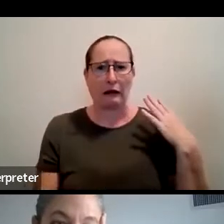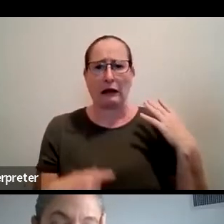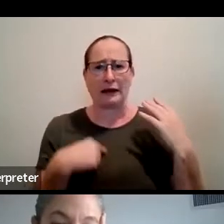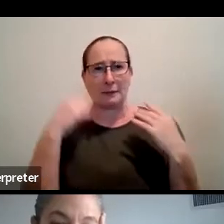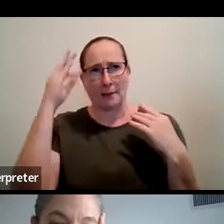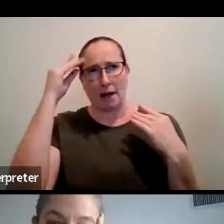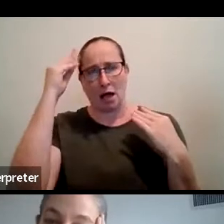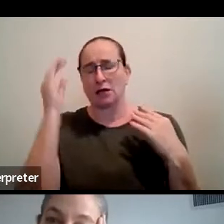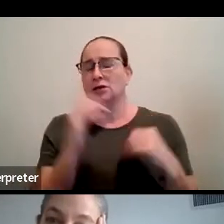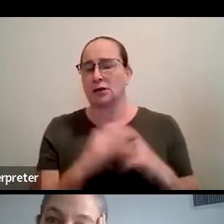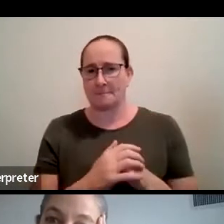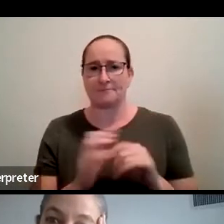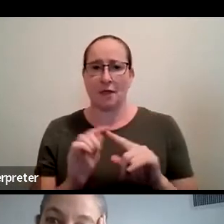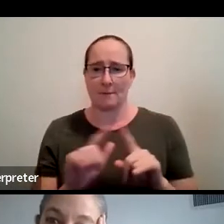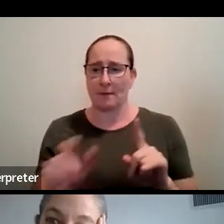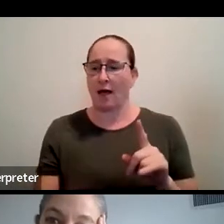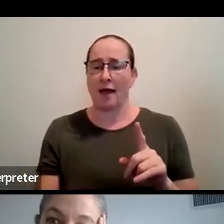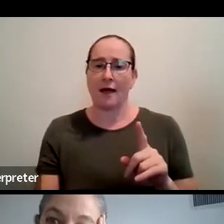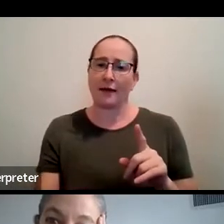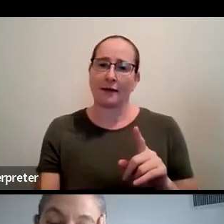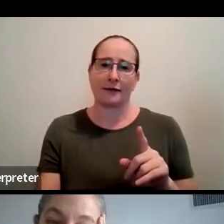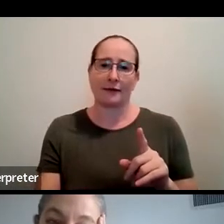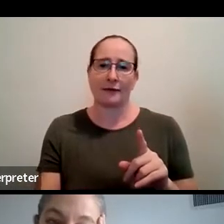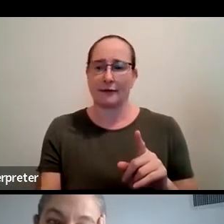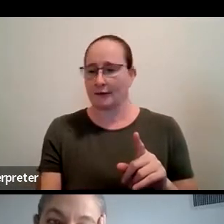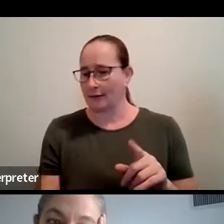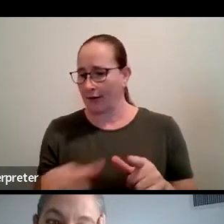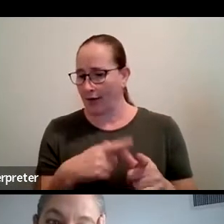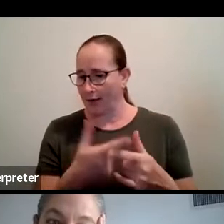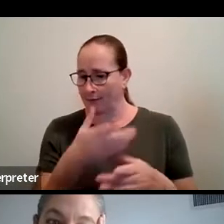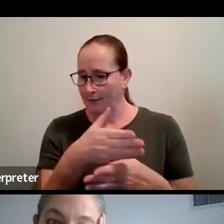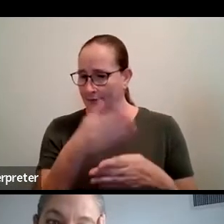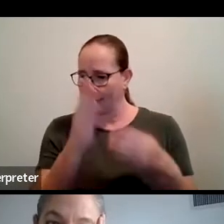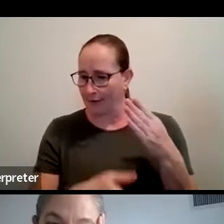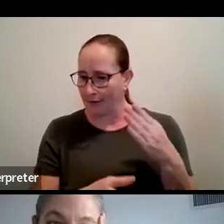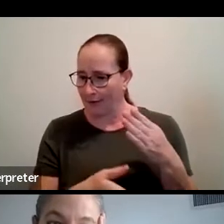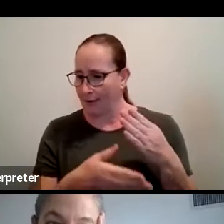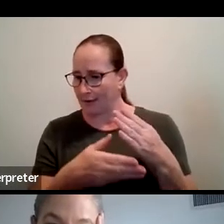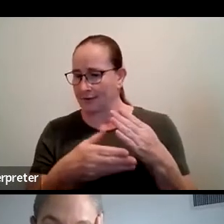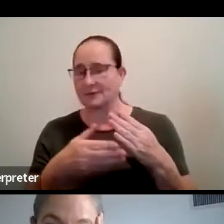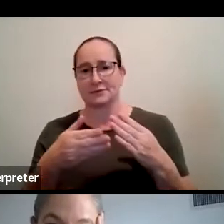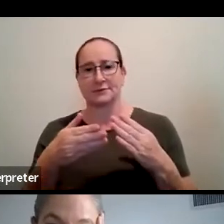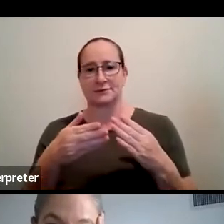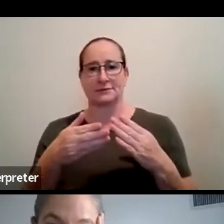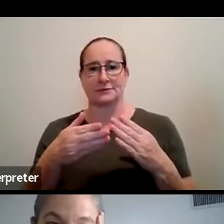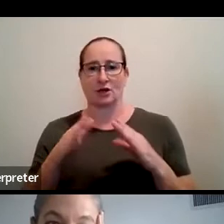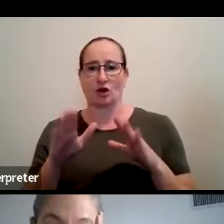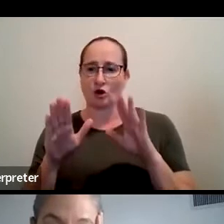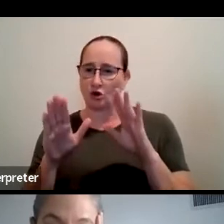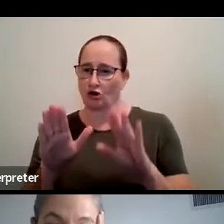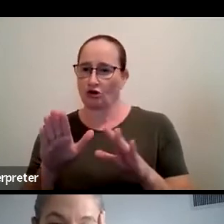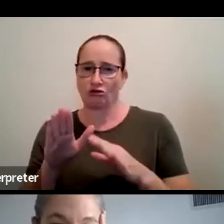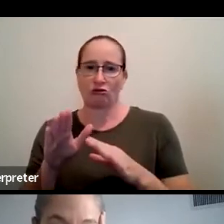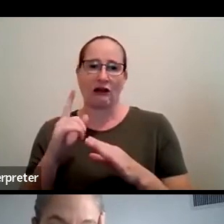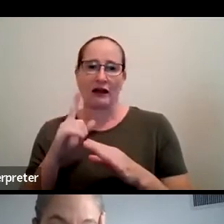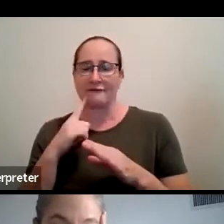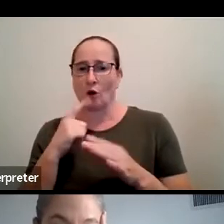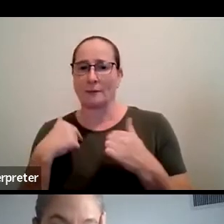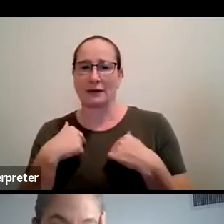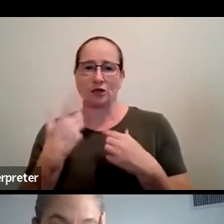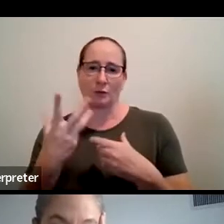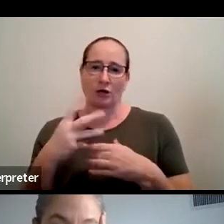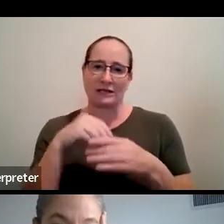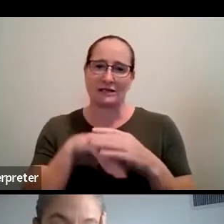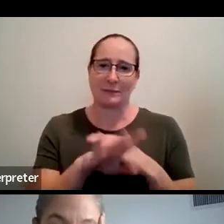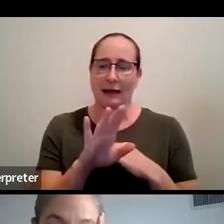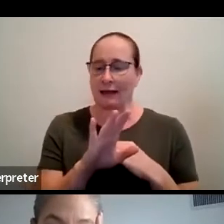mind. Again, it's a great opportunity for me to participate on this project, and it